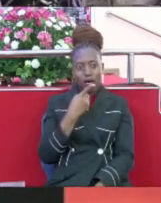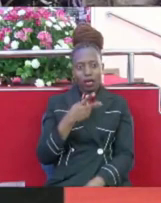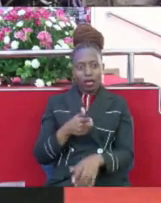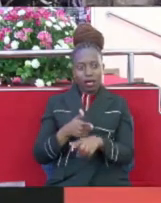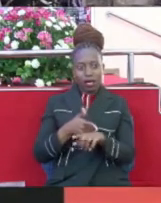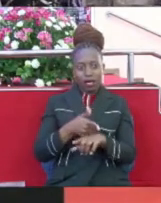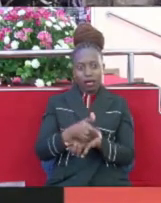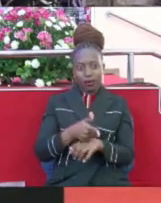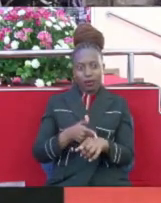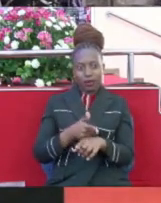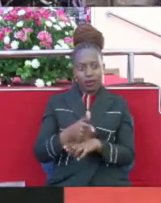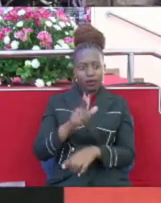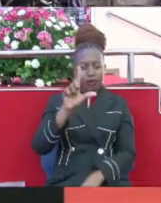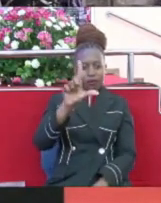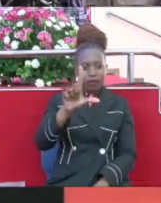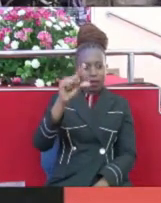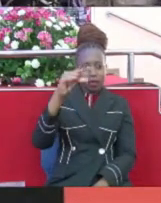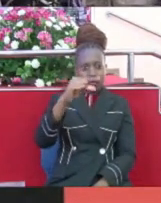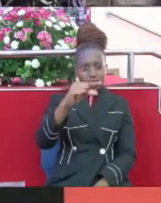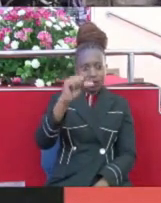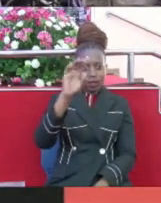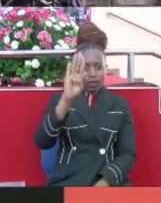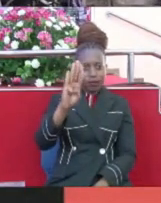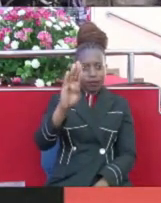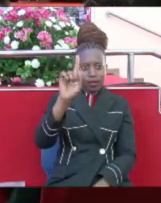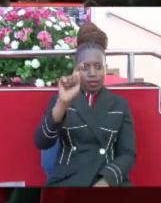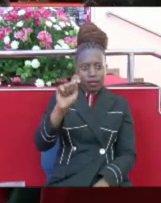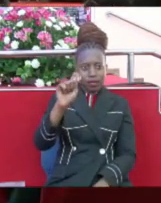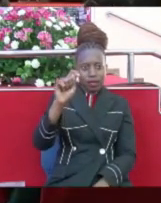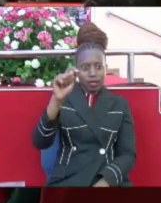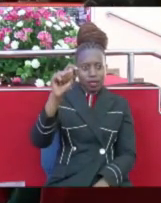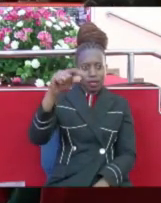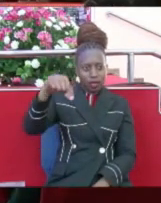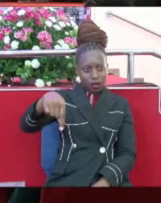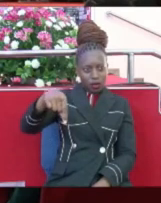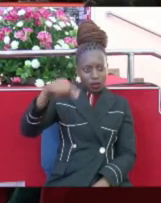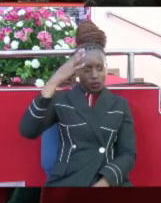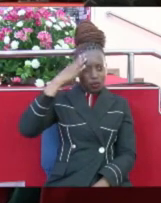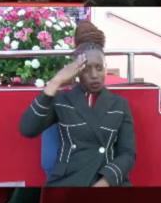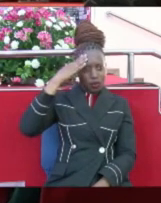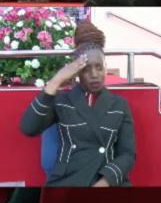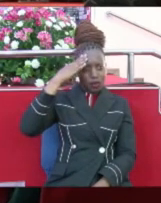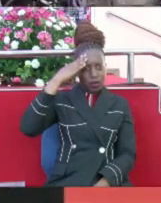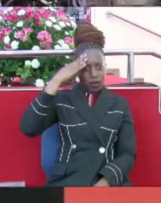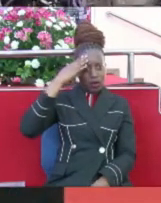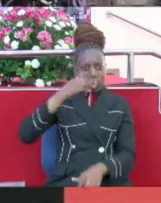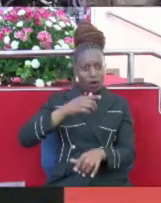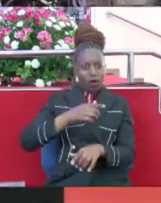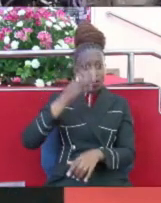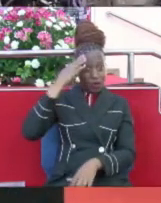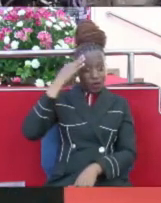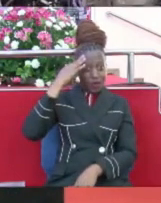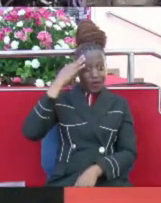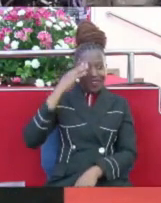utaweza kukubana na yule mwenzio ambao katika ushoga na usagaji. It's with that anointing that we will be able to witness.